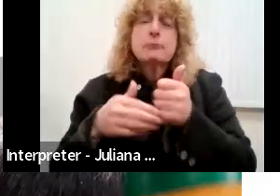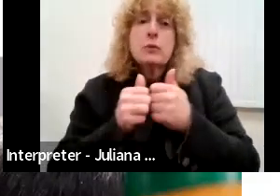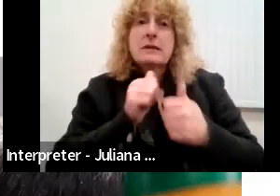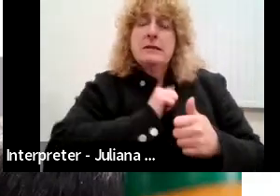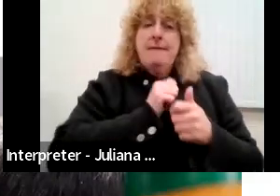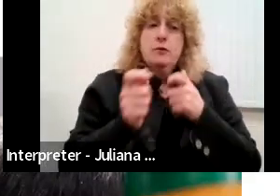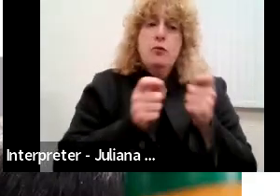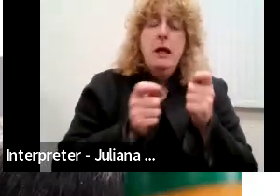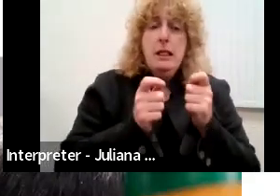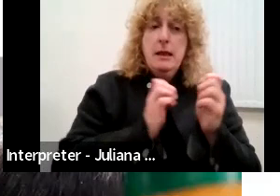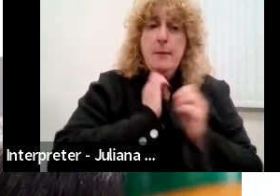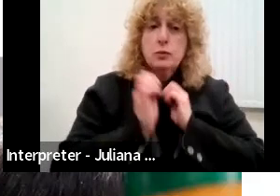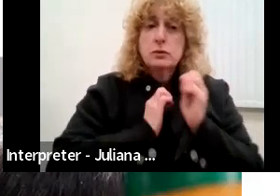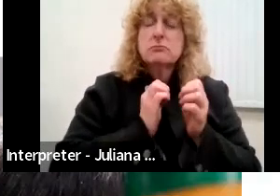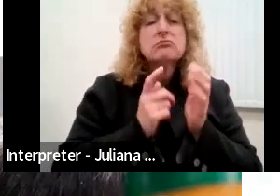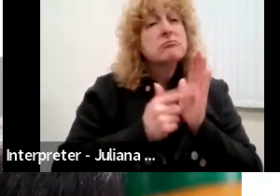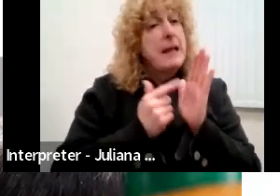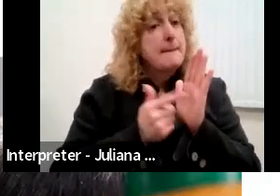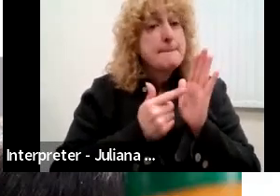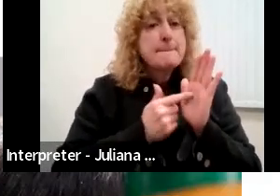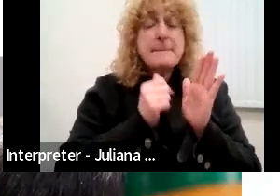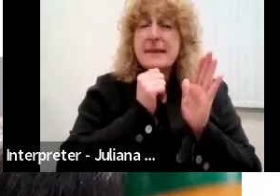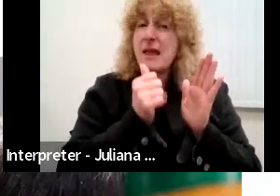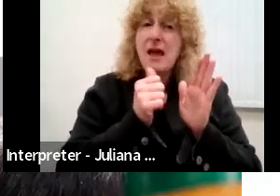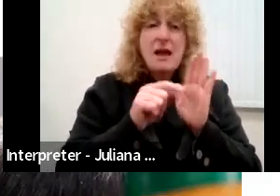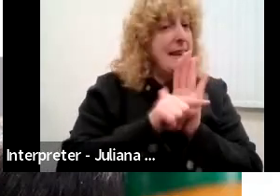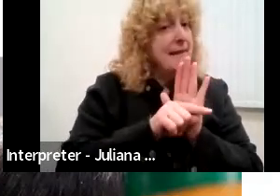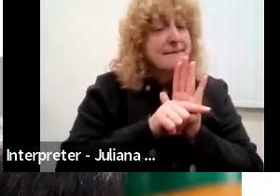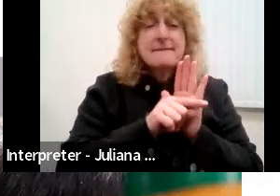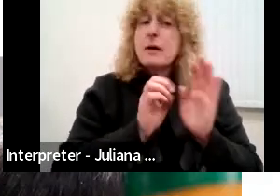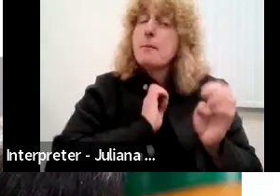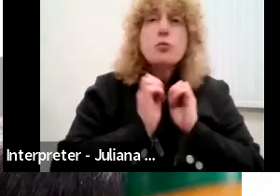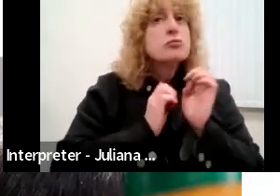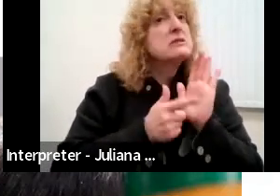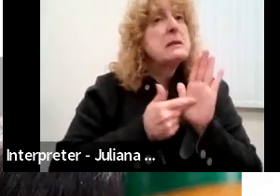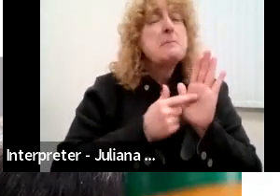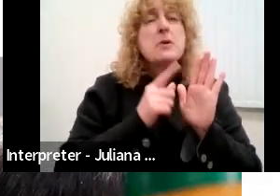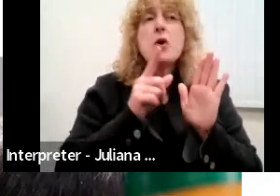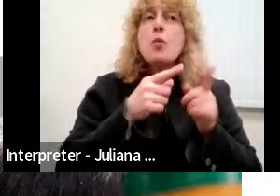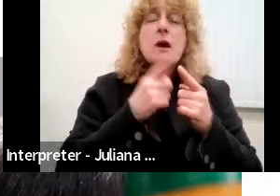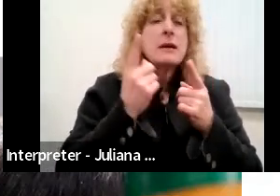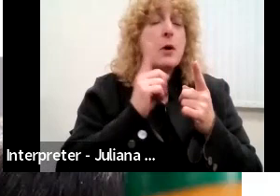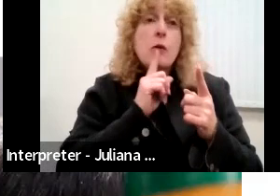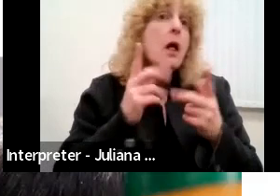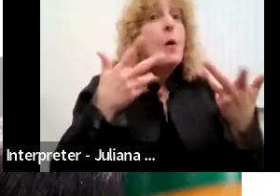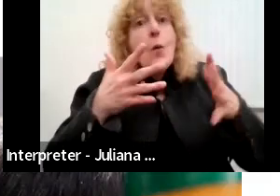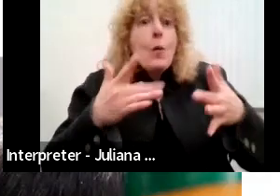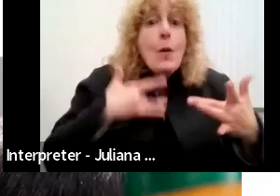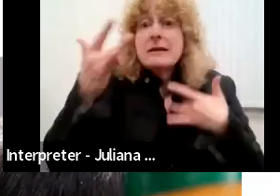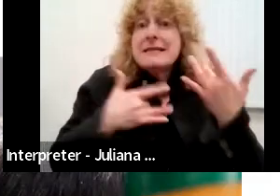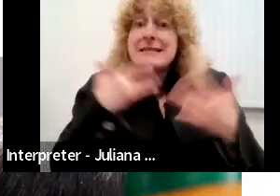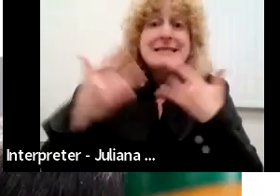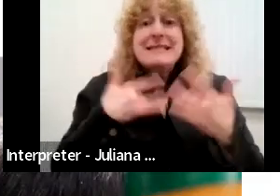self-regulating emotions. And sometimes that's even not even a negative emotion, but even like if someone is super, super excited and